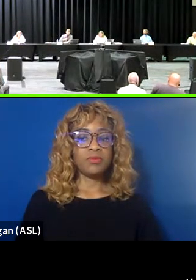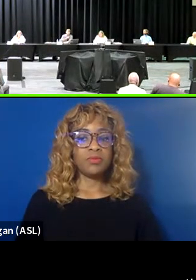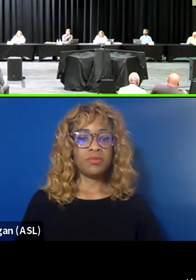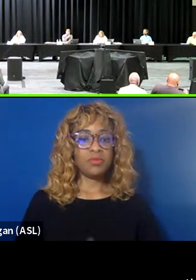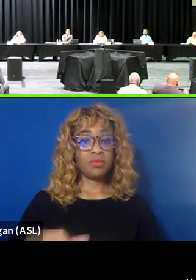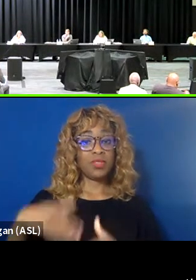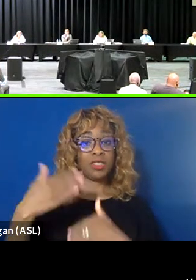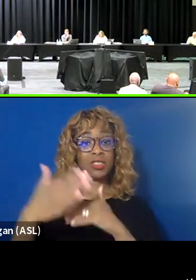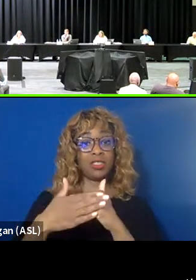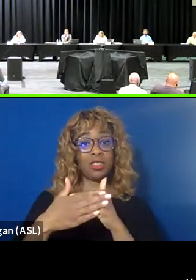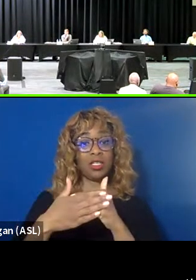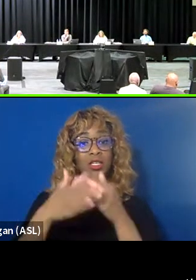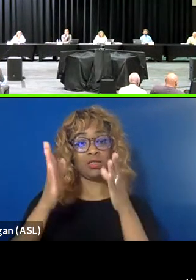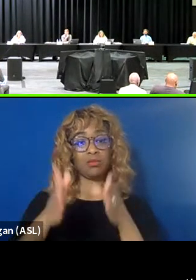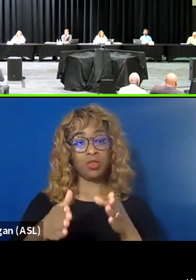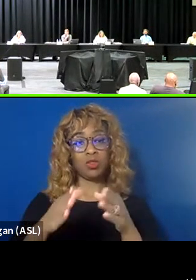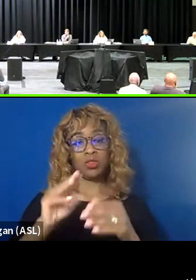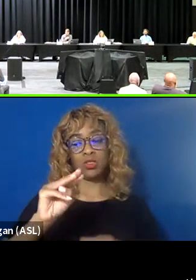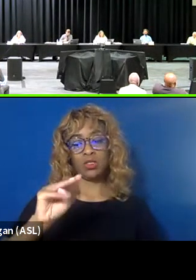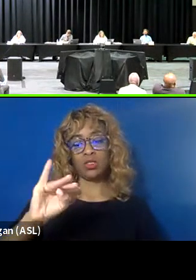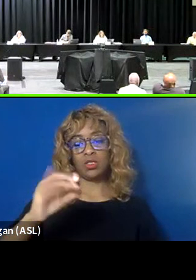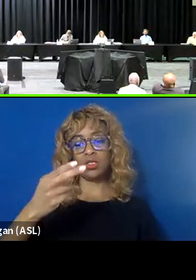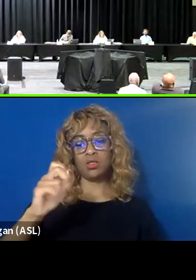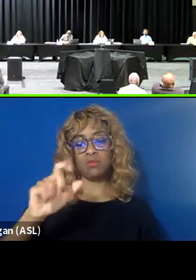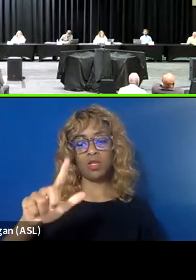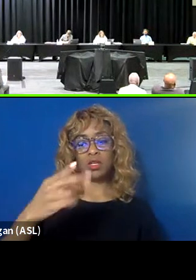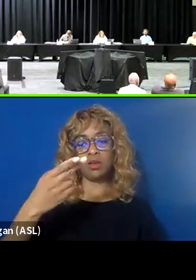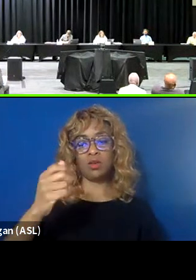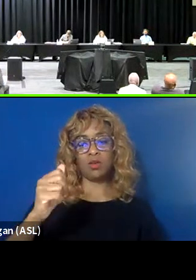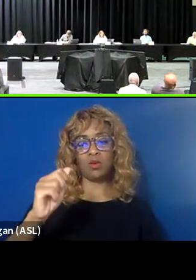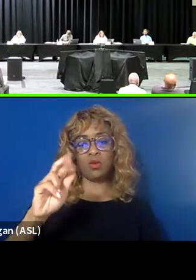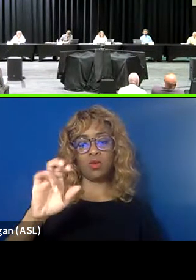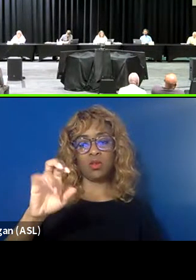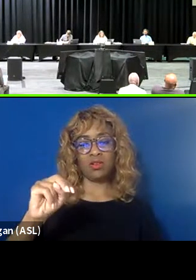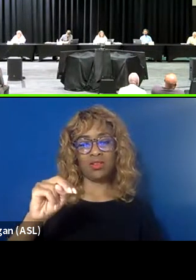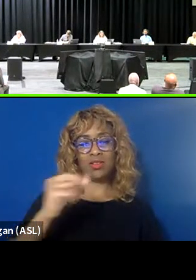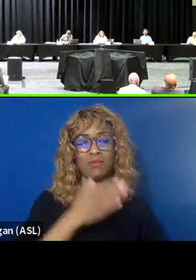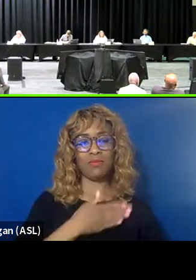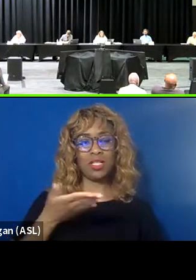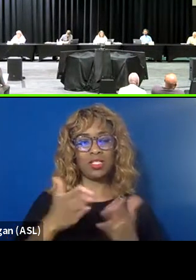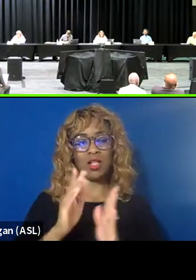Next to provide remote public comment is Michael Harrison. Please allow us one moment to unmute you.